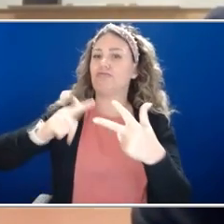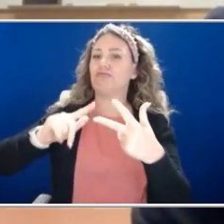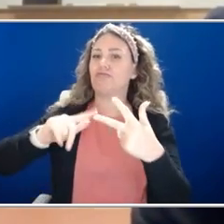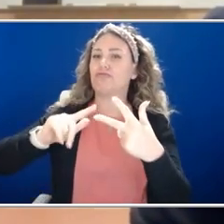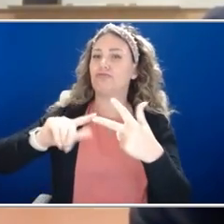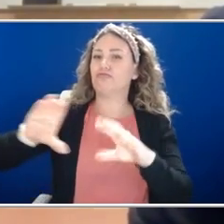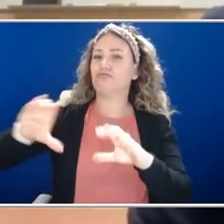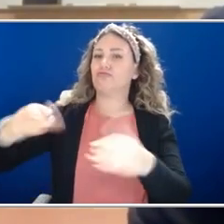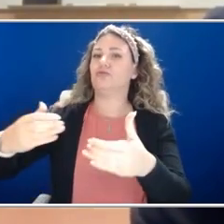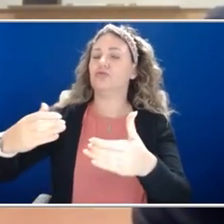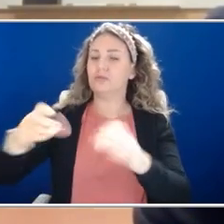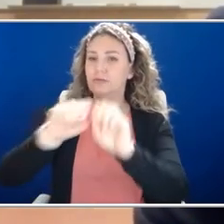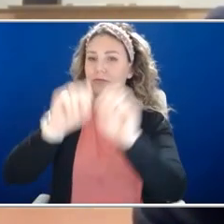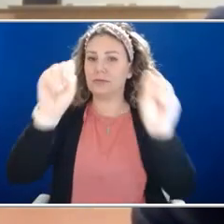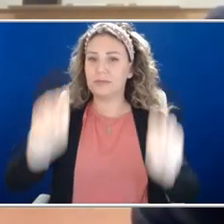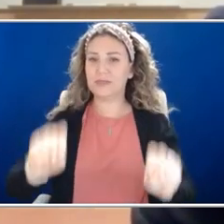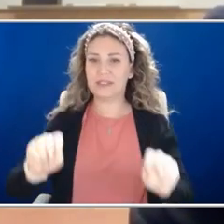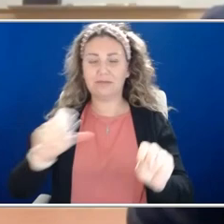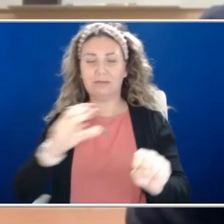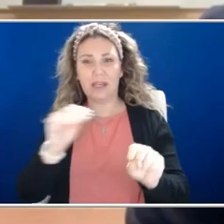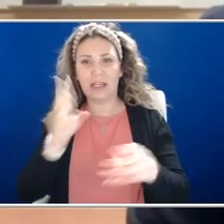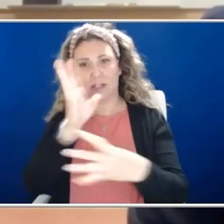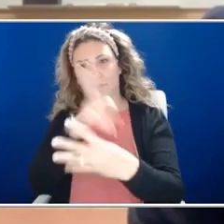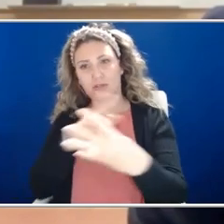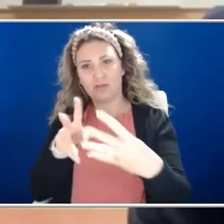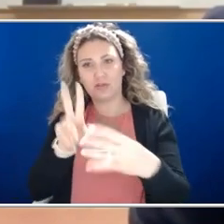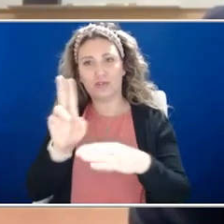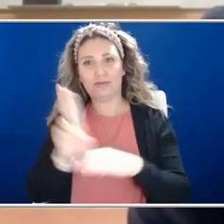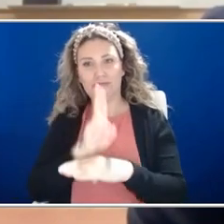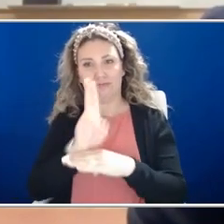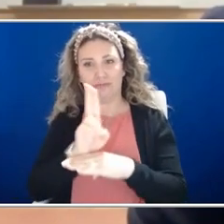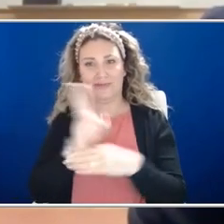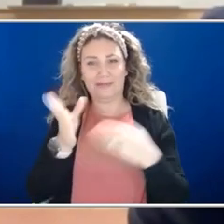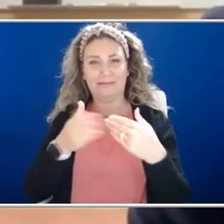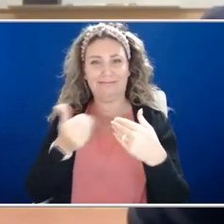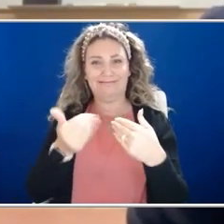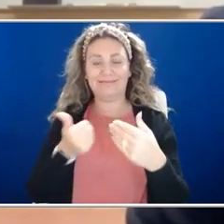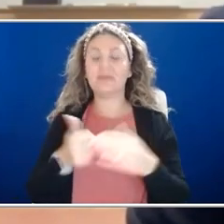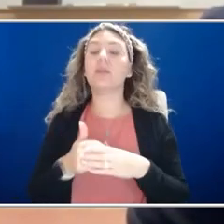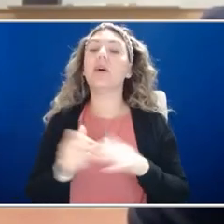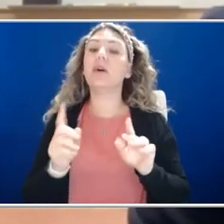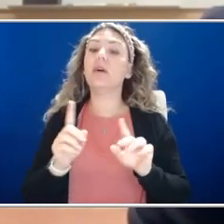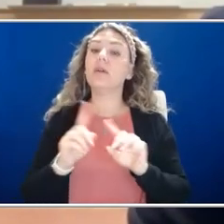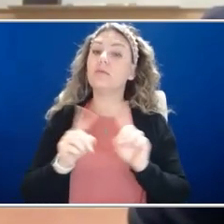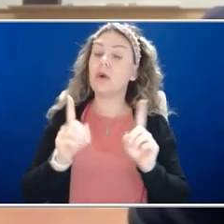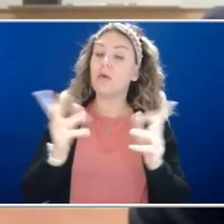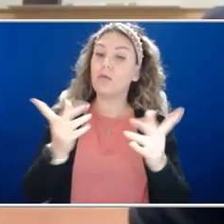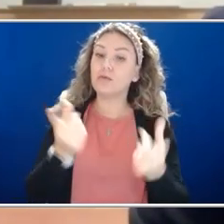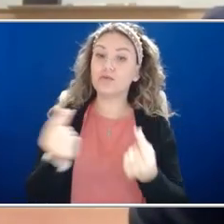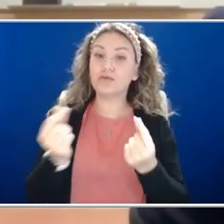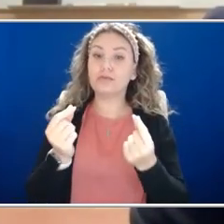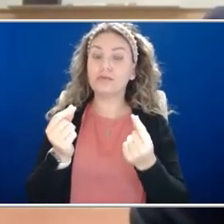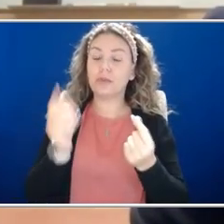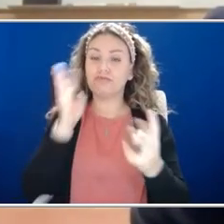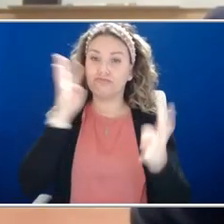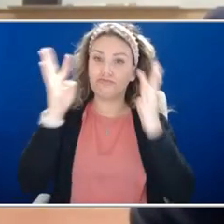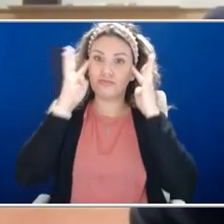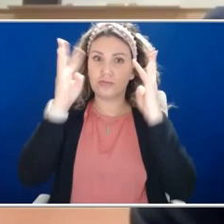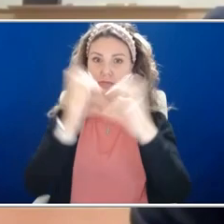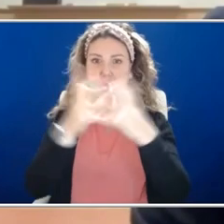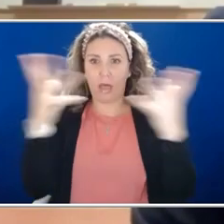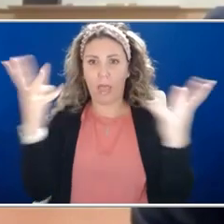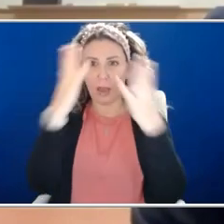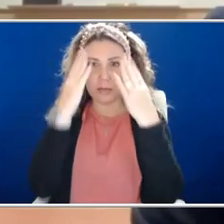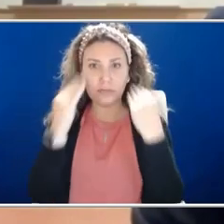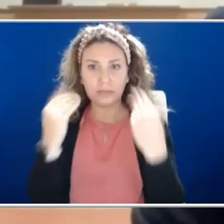EHR systems really useful. Well, what that's done is really created a vast amount of data that we now need help